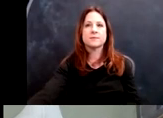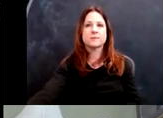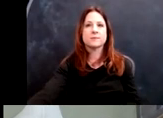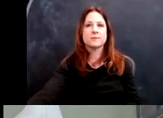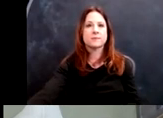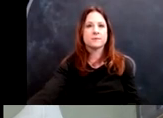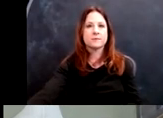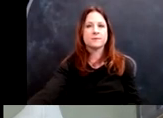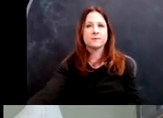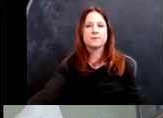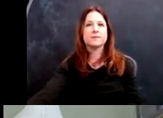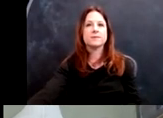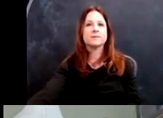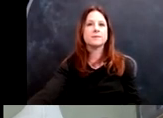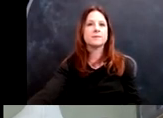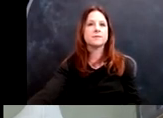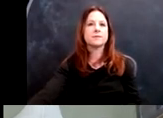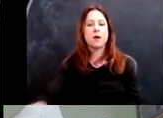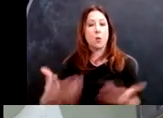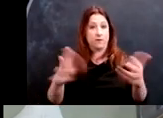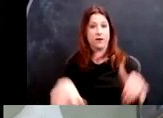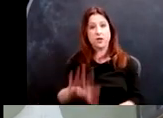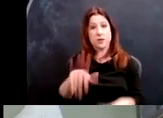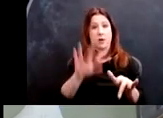And then click the submit button at the bottom.